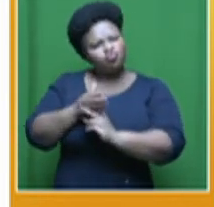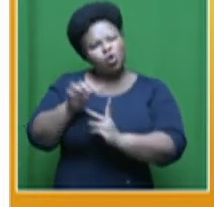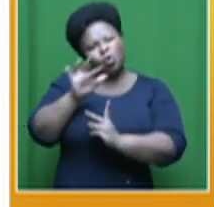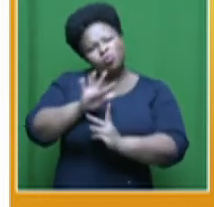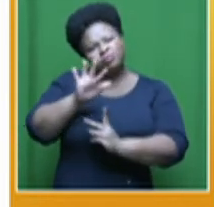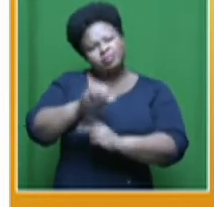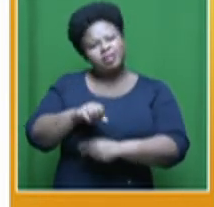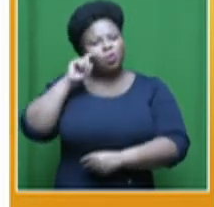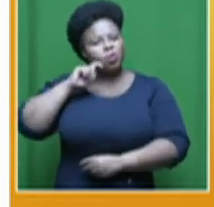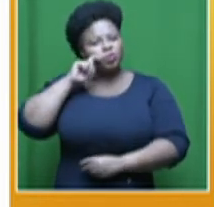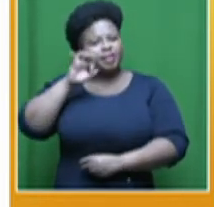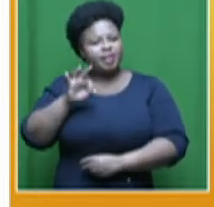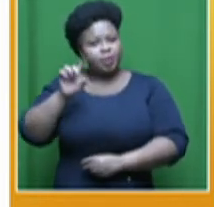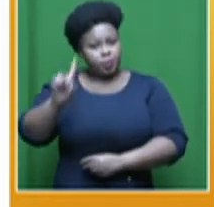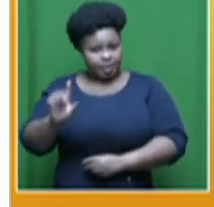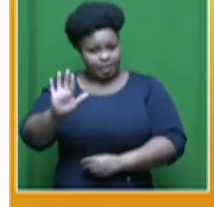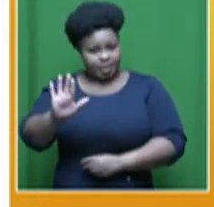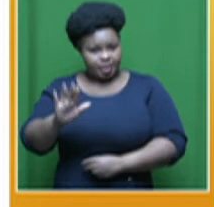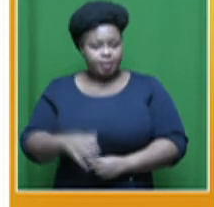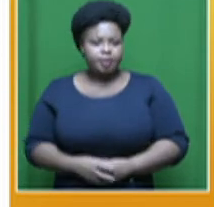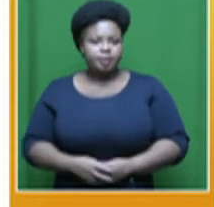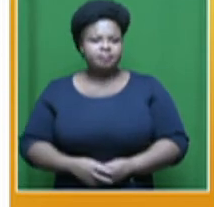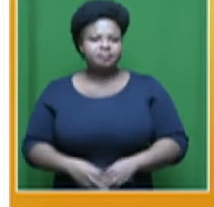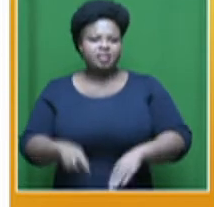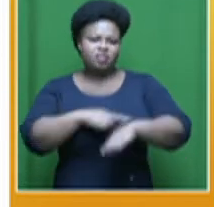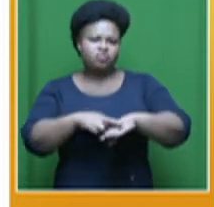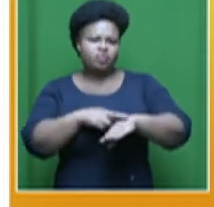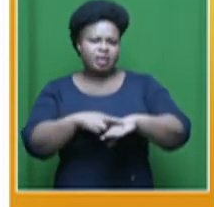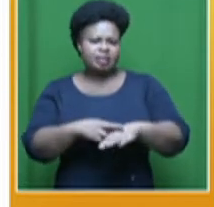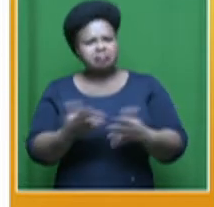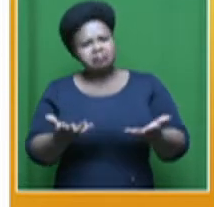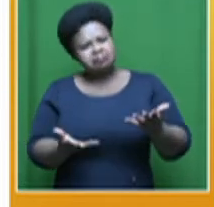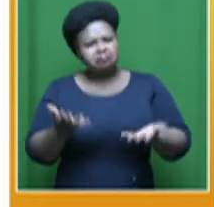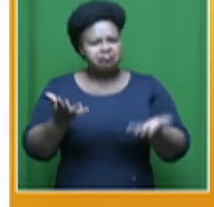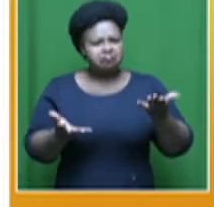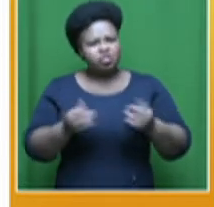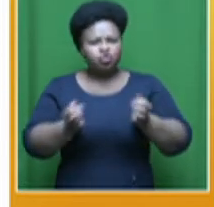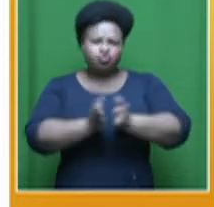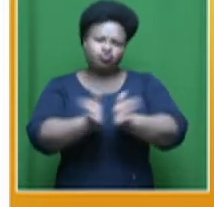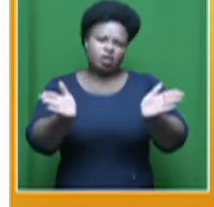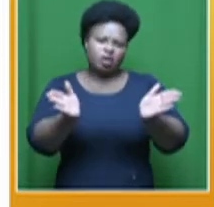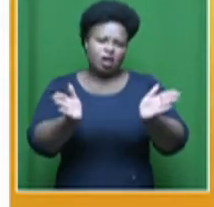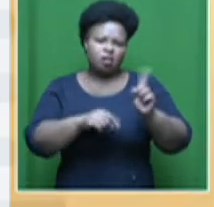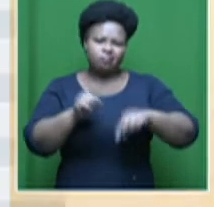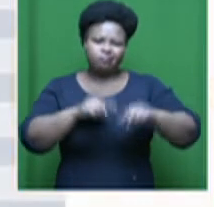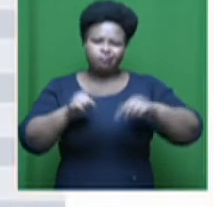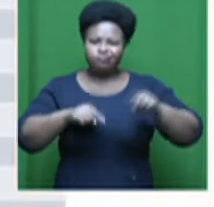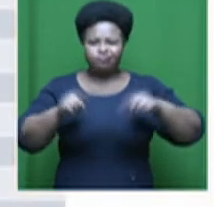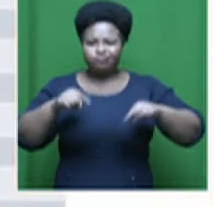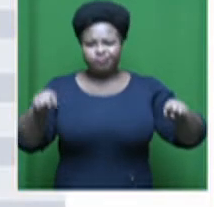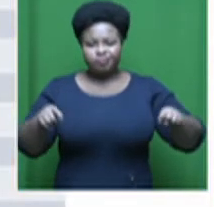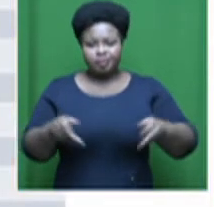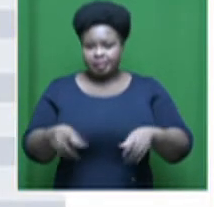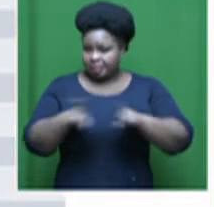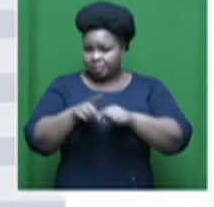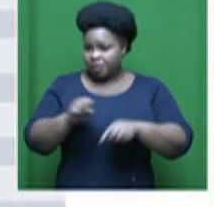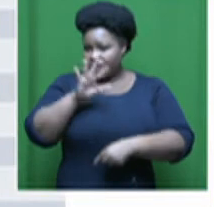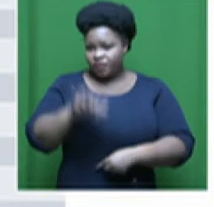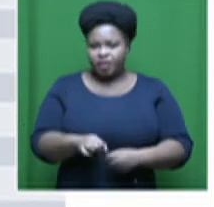about 31 years. The race group demographic was somewhat generalizable to what exists in South Africa,